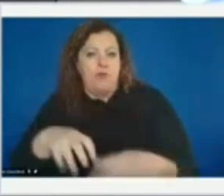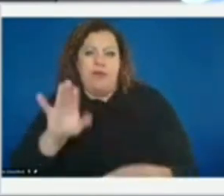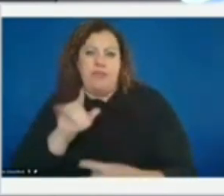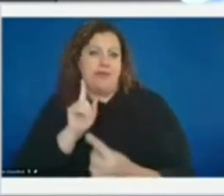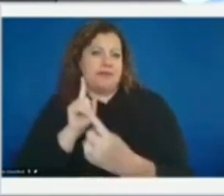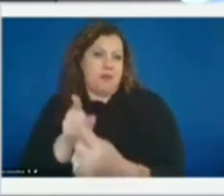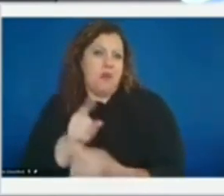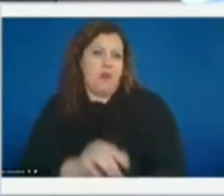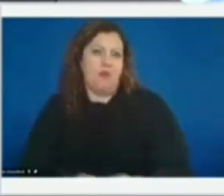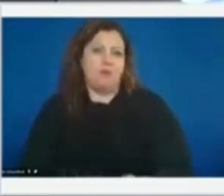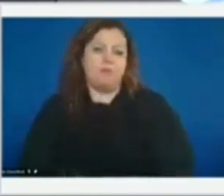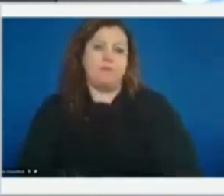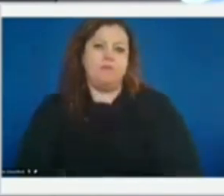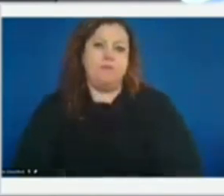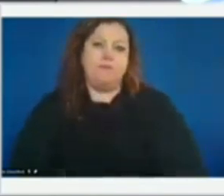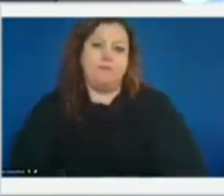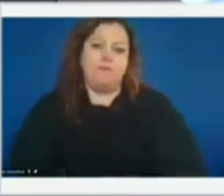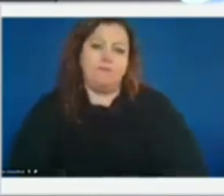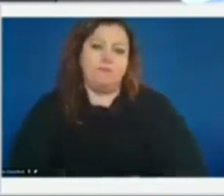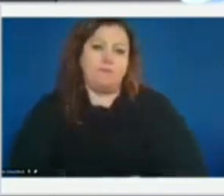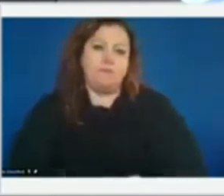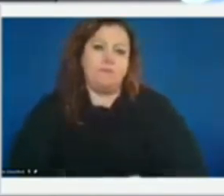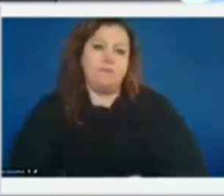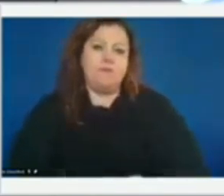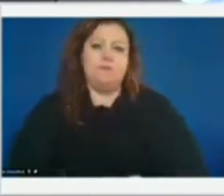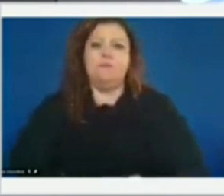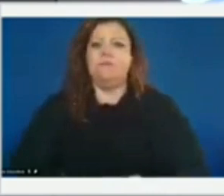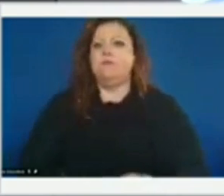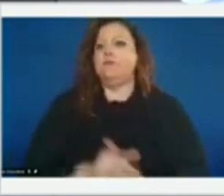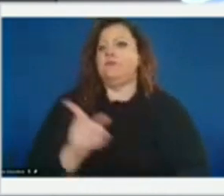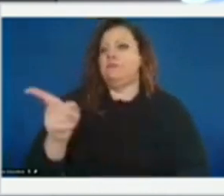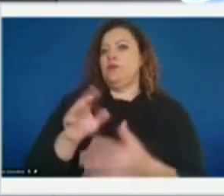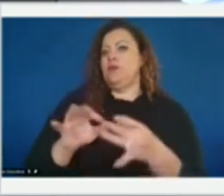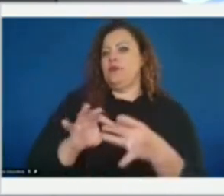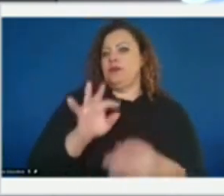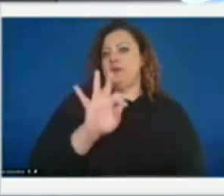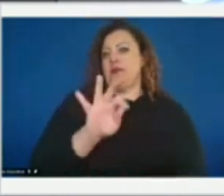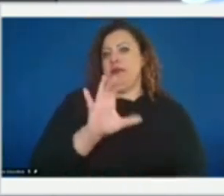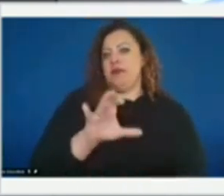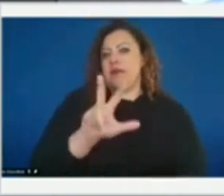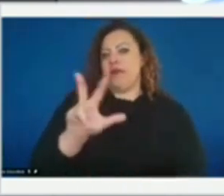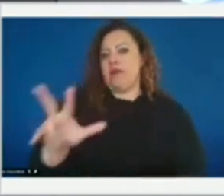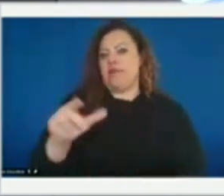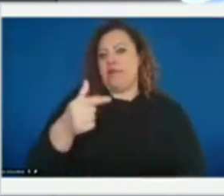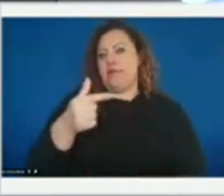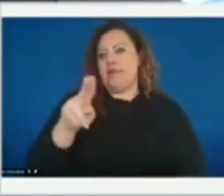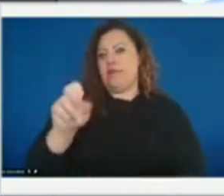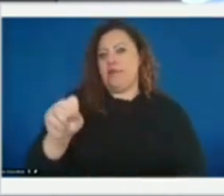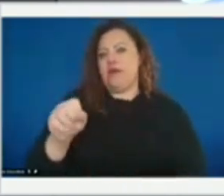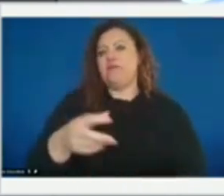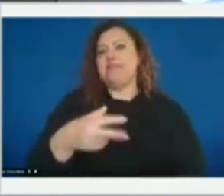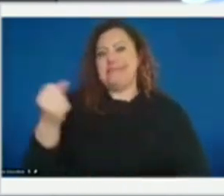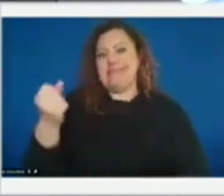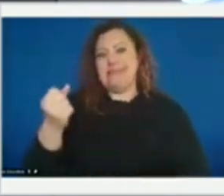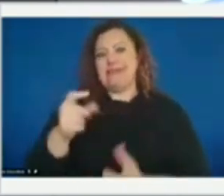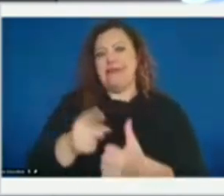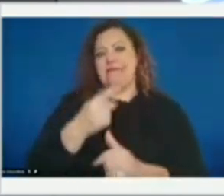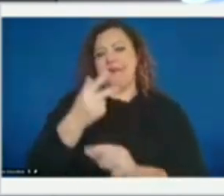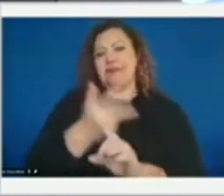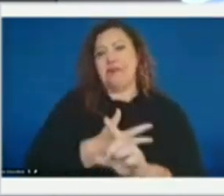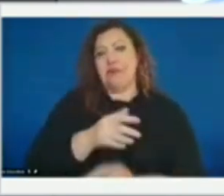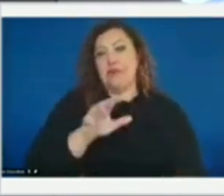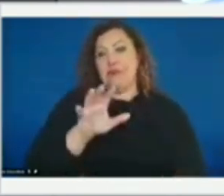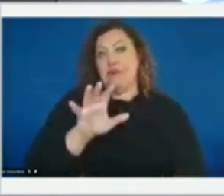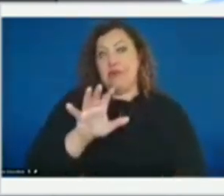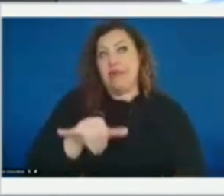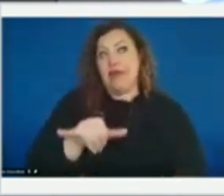So, yes, ma'am. You mentioned 933 guns seized this quarter, 15% more than the first quarter of last year.